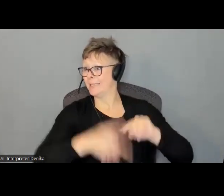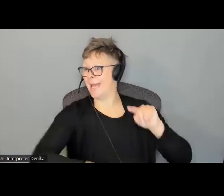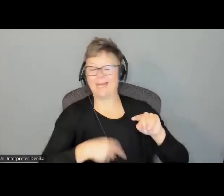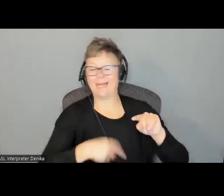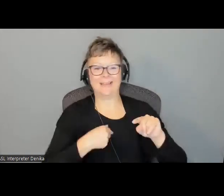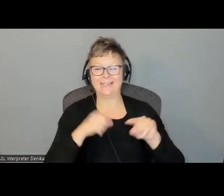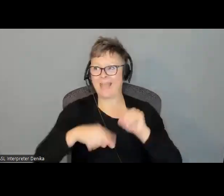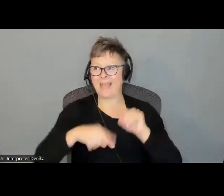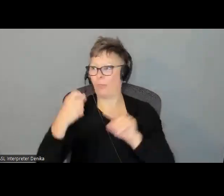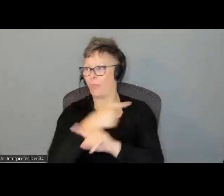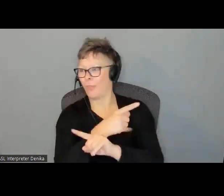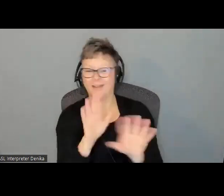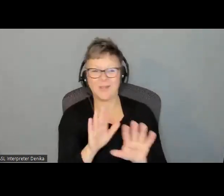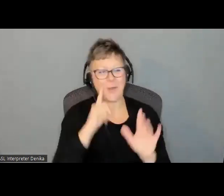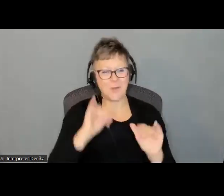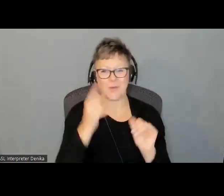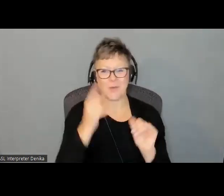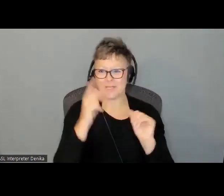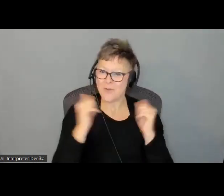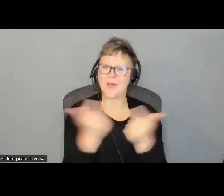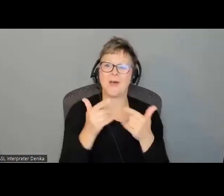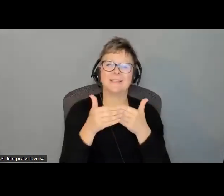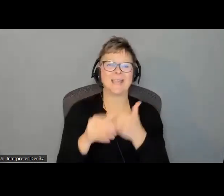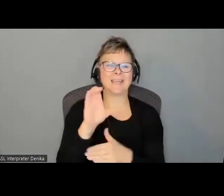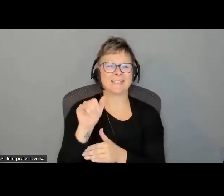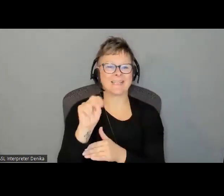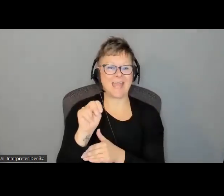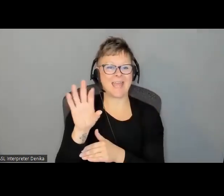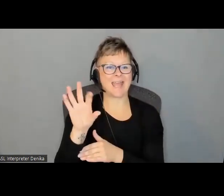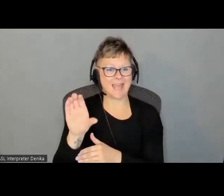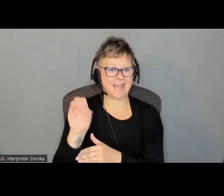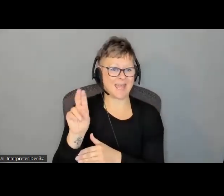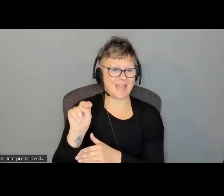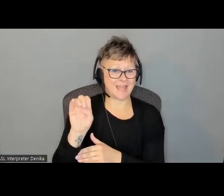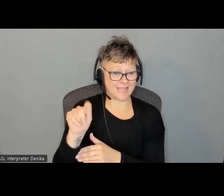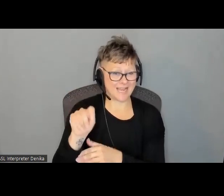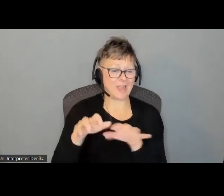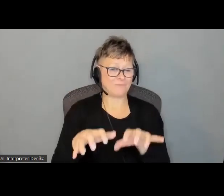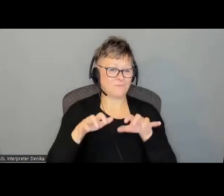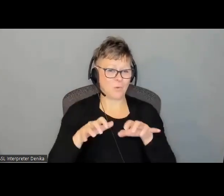all at our next CAN Connect forum. Thank you and have a great afternoon.